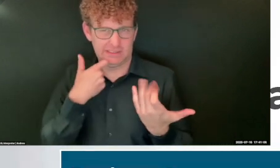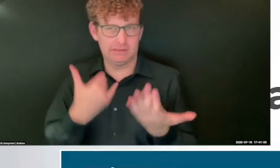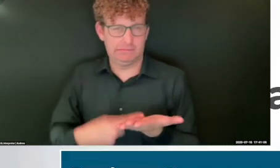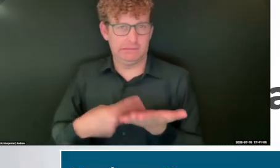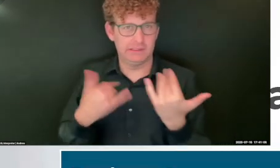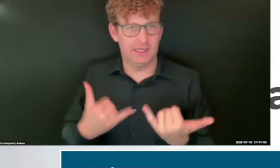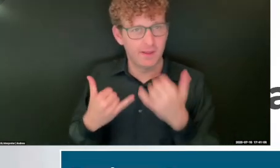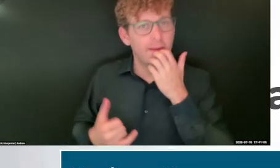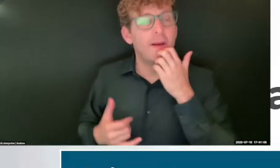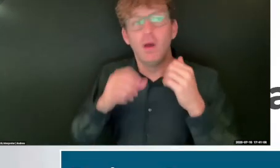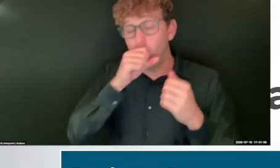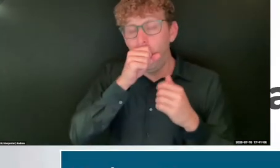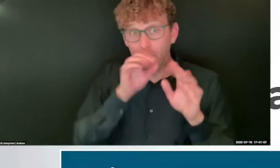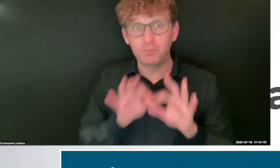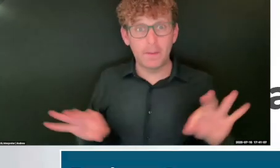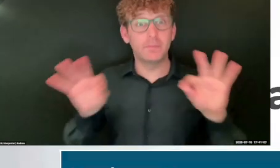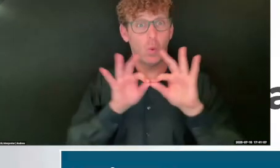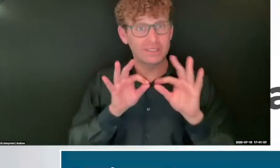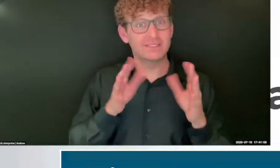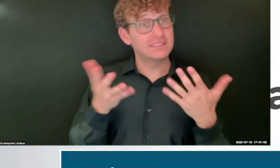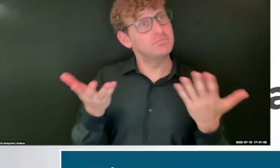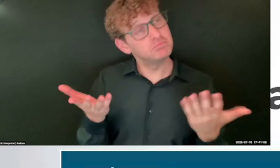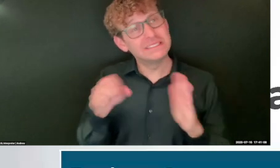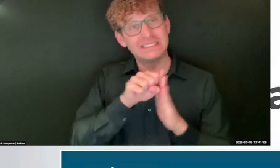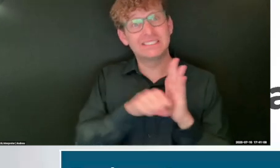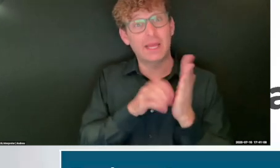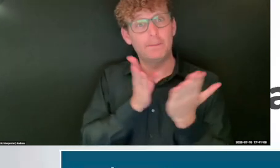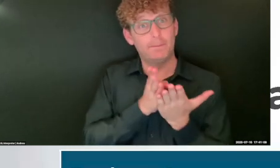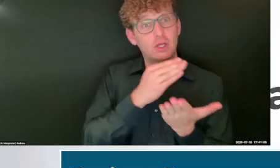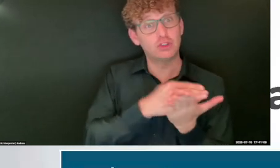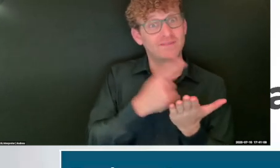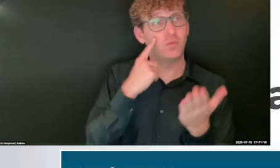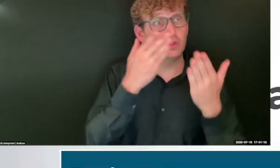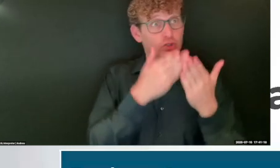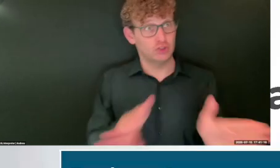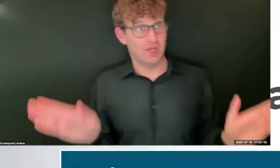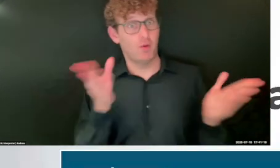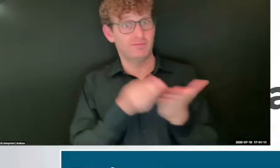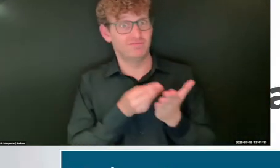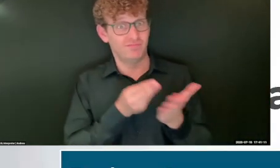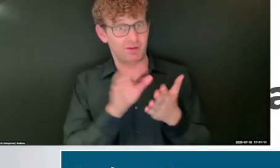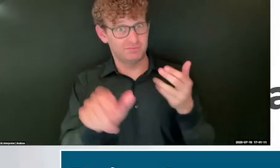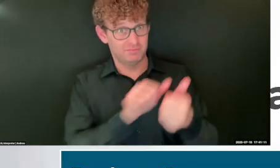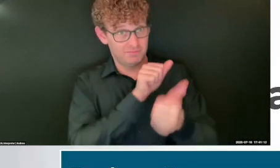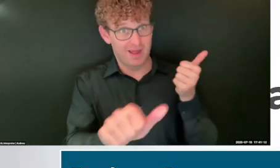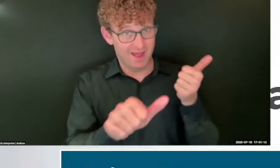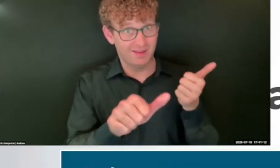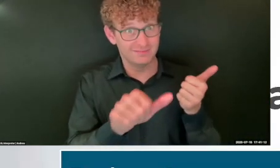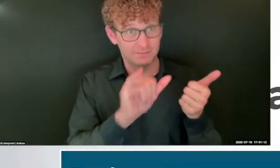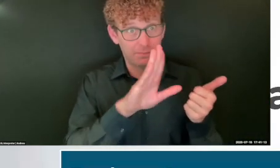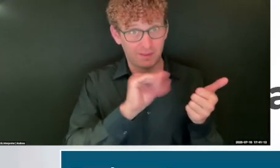passed, the legislature and the governor's office are still negotiating the final budget for the Greenhouse Gas Reduction Fund.